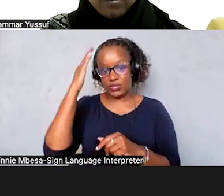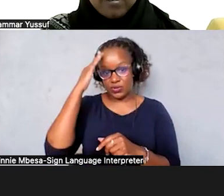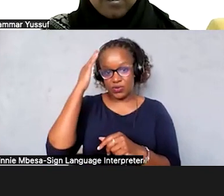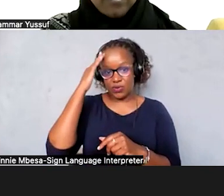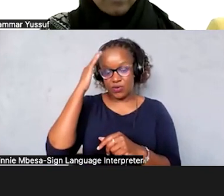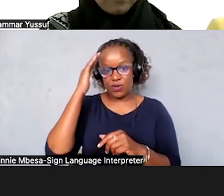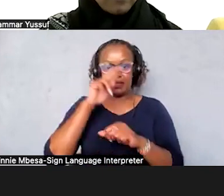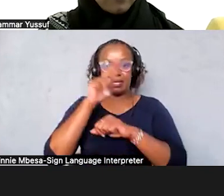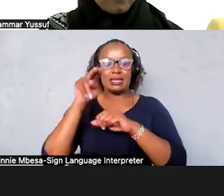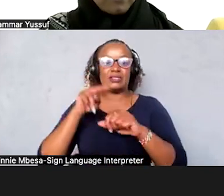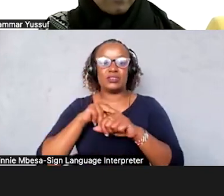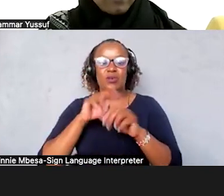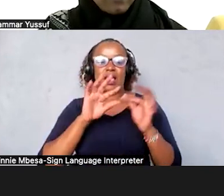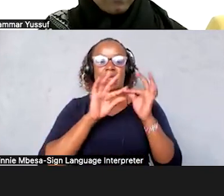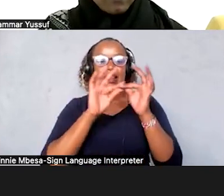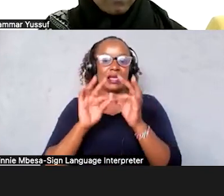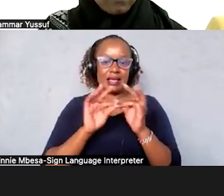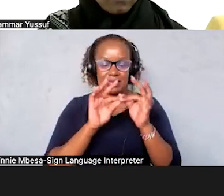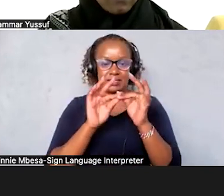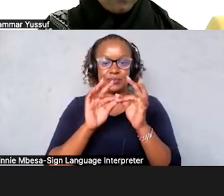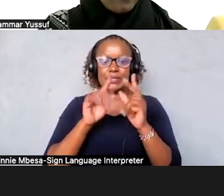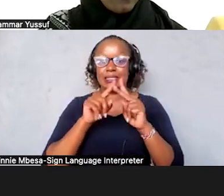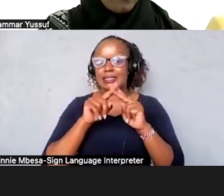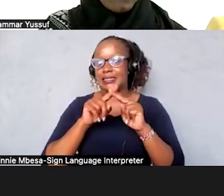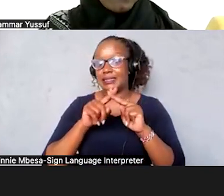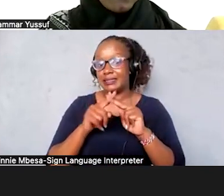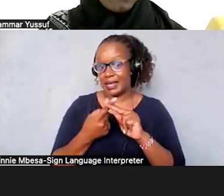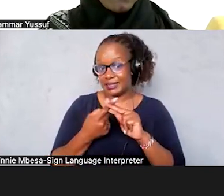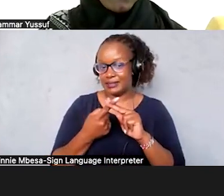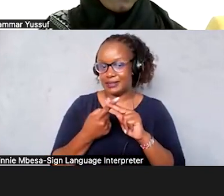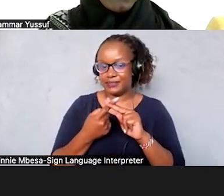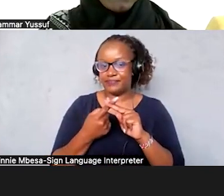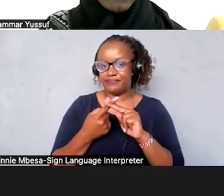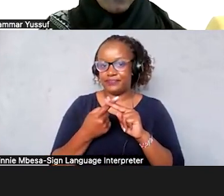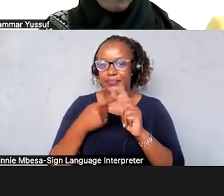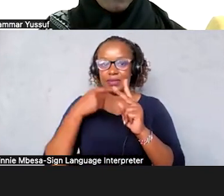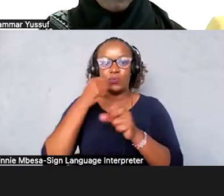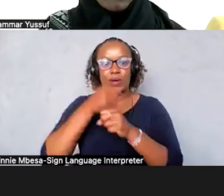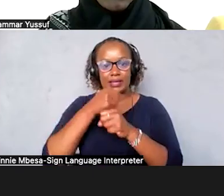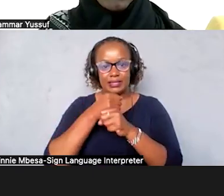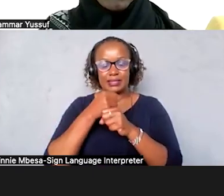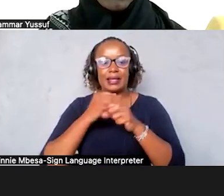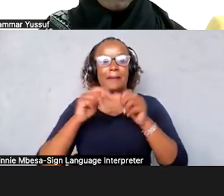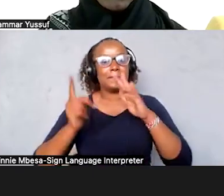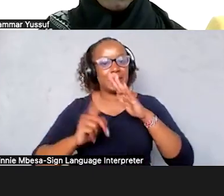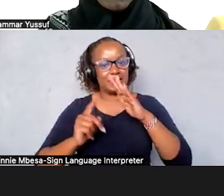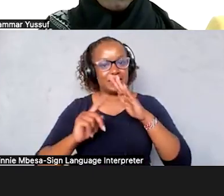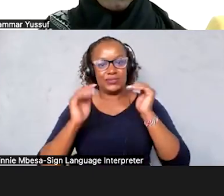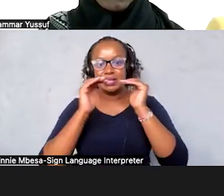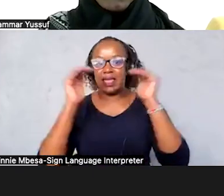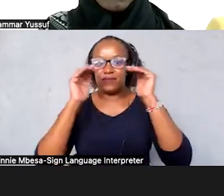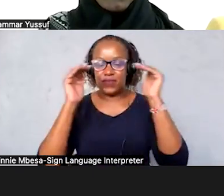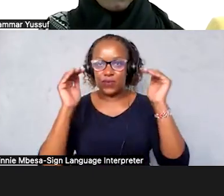started to cascade works at a ministry level, at a UN agency level, and to